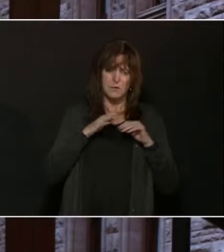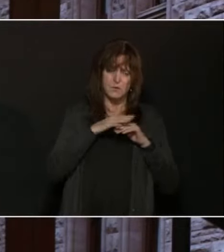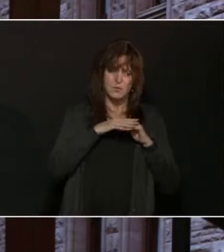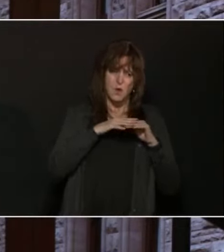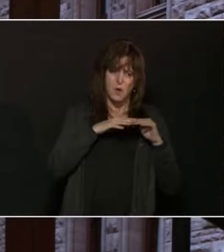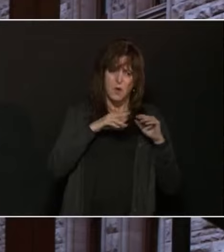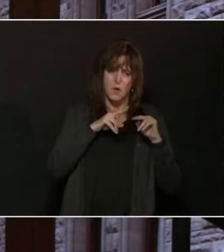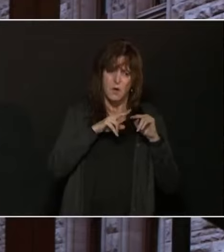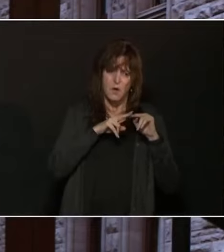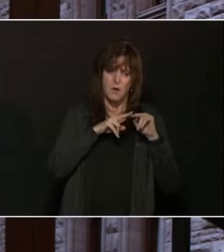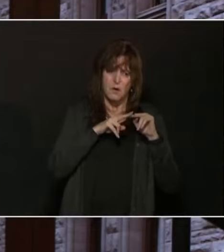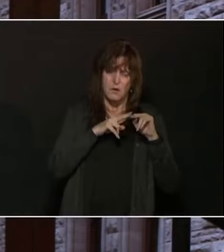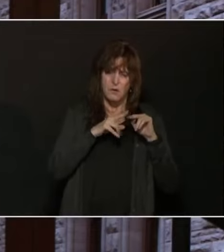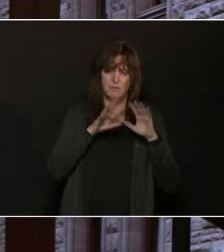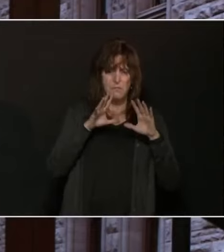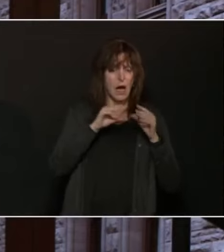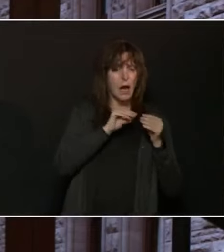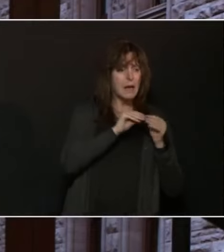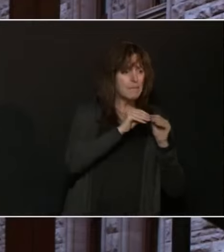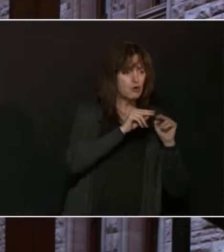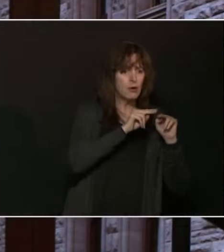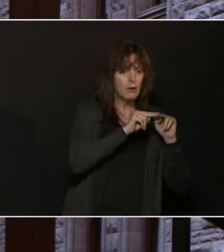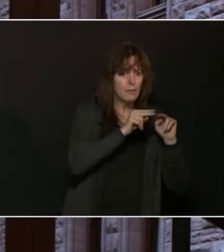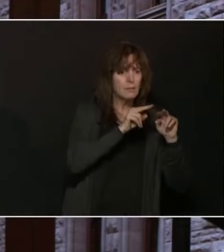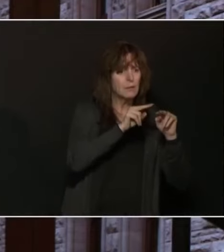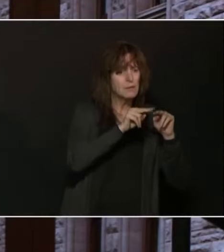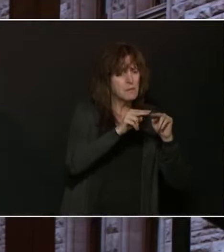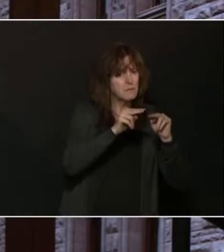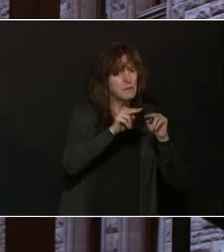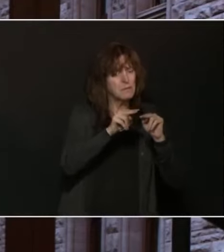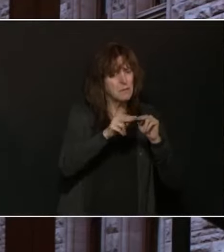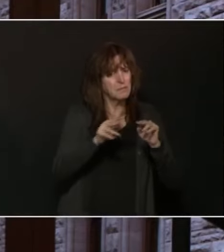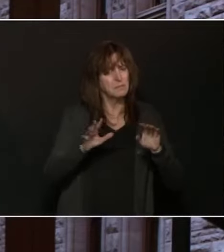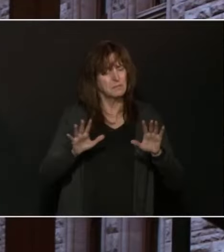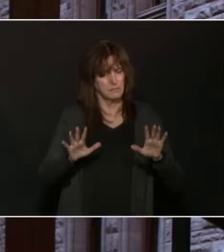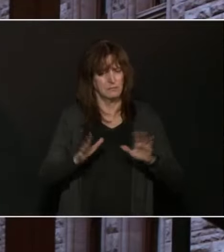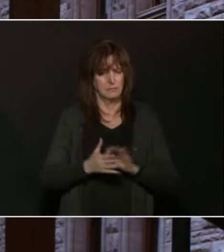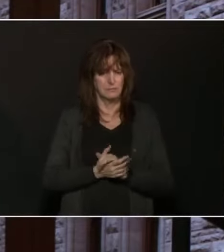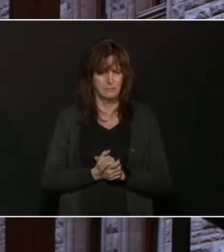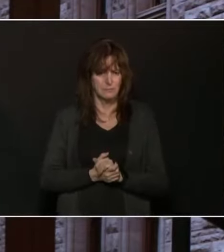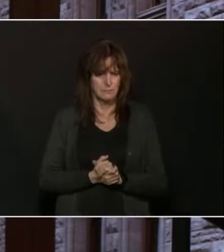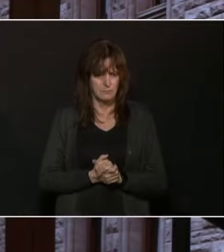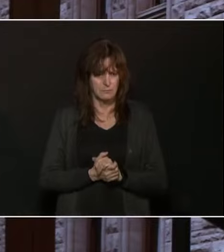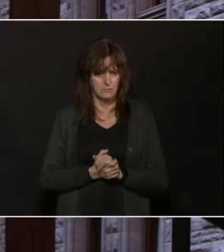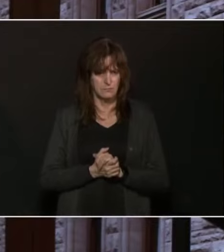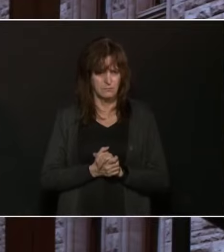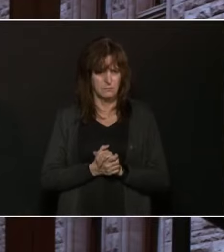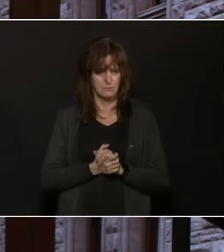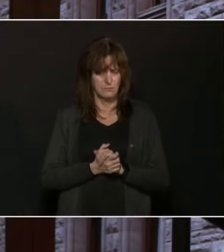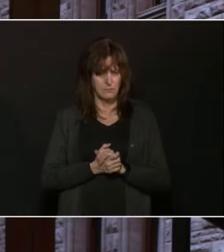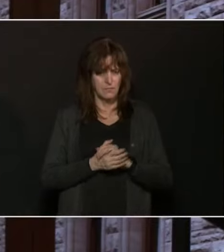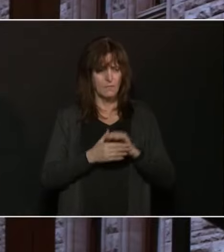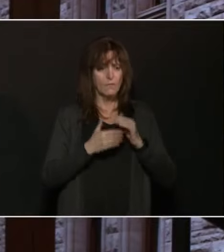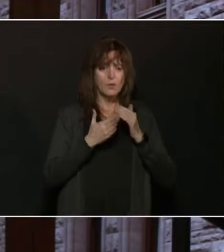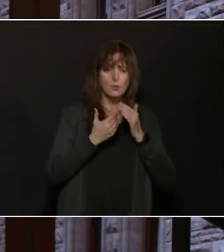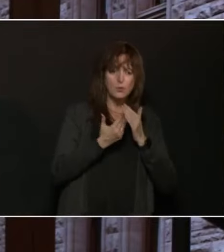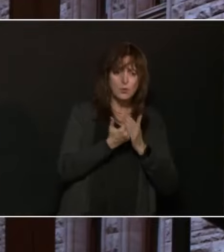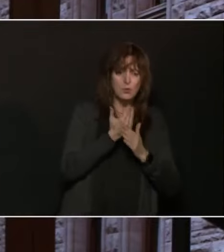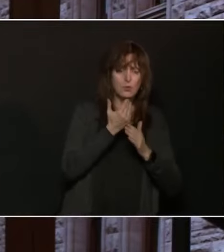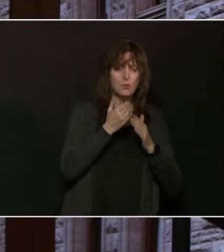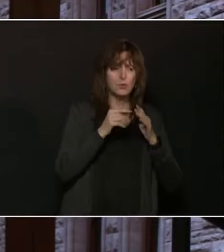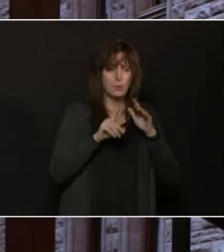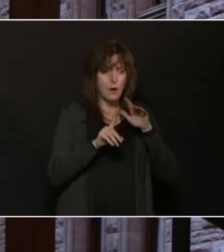coming down. We have been looking at the variants all along, and there's two things we're paralleling here. One